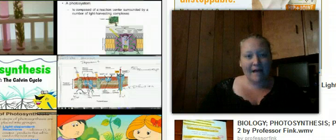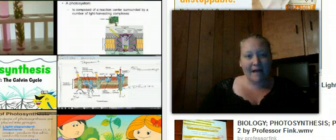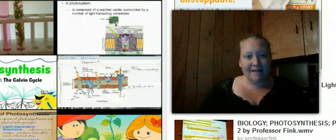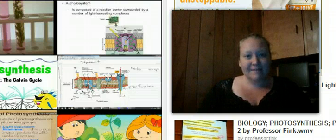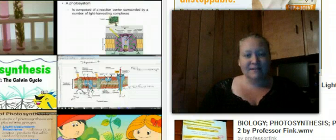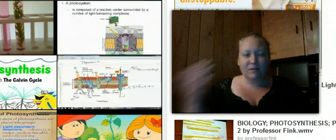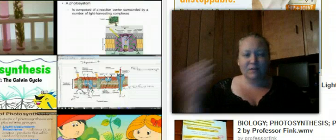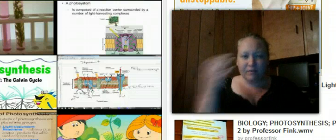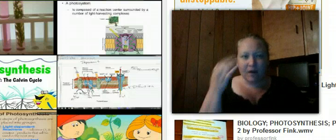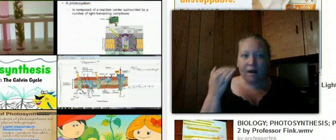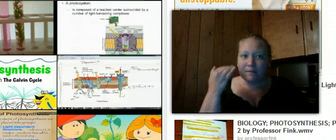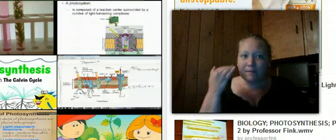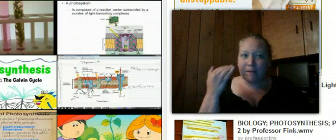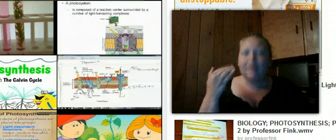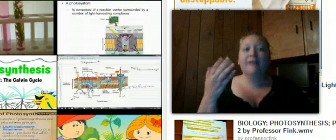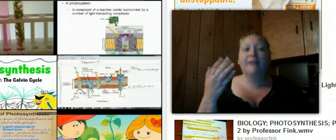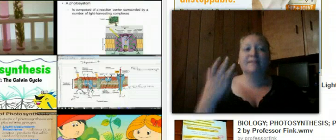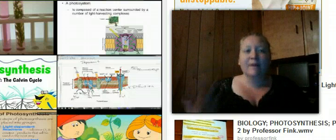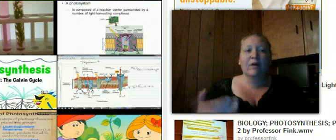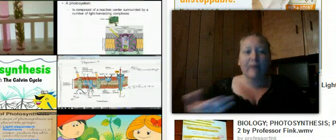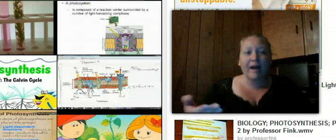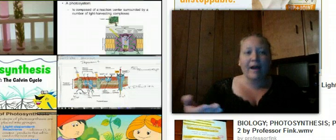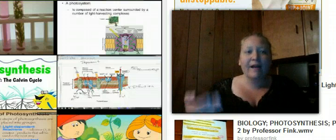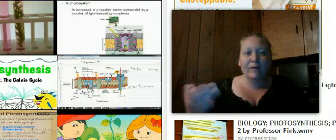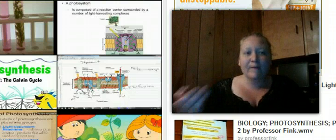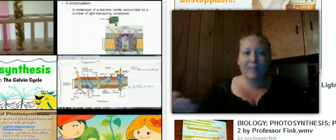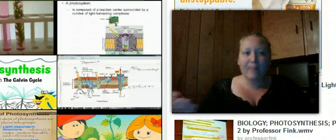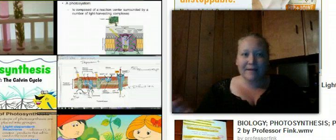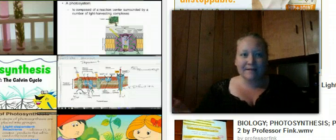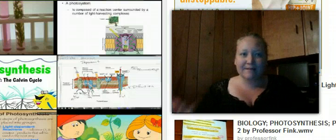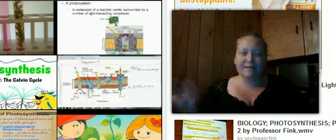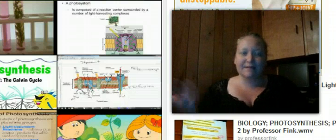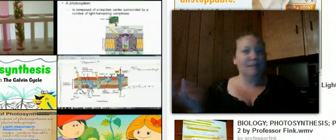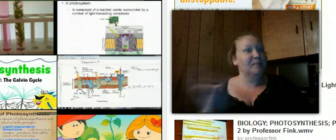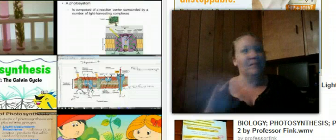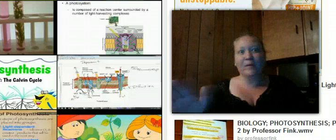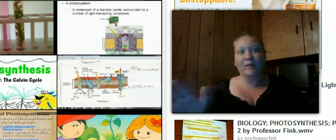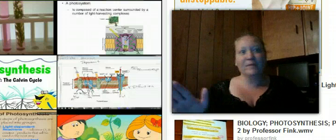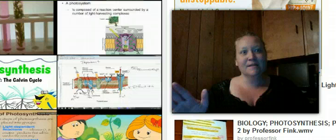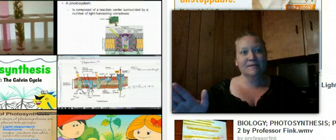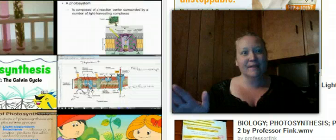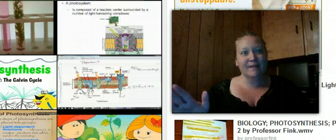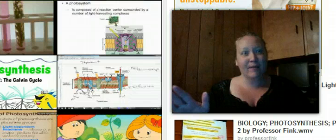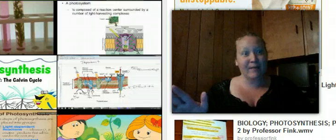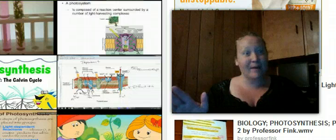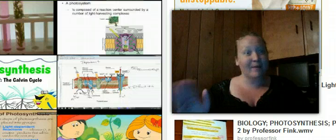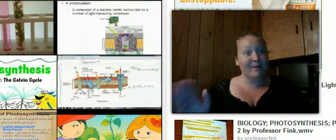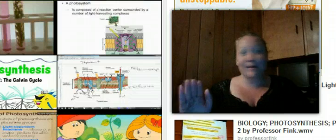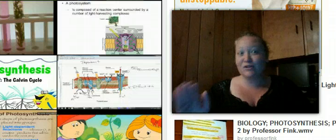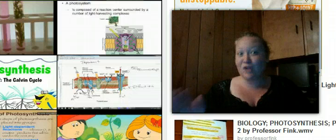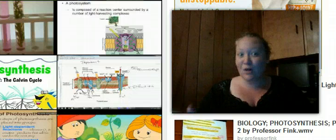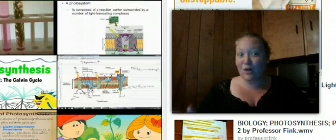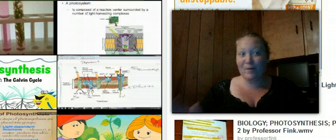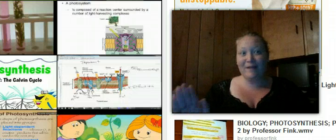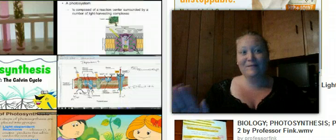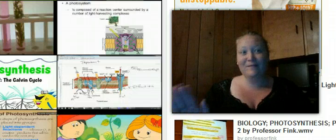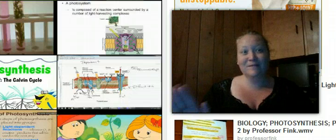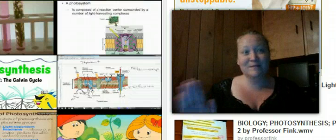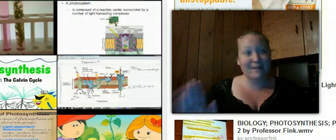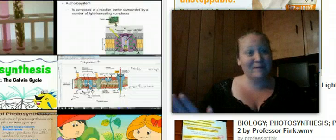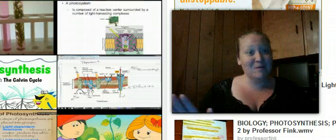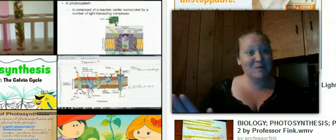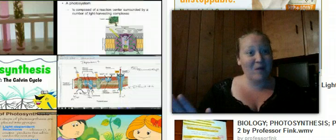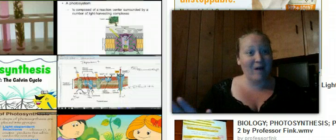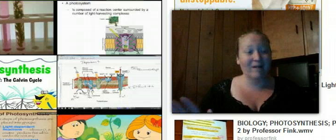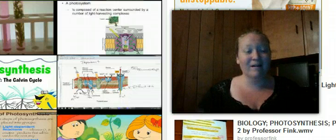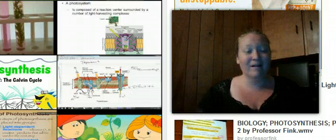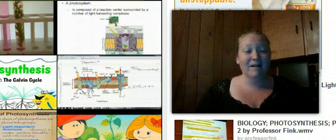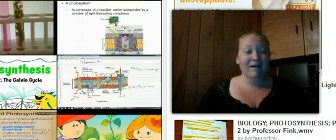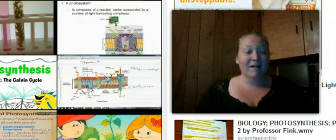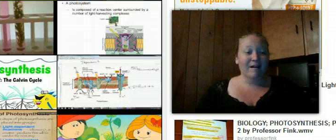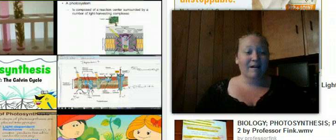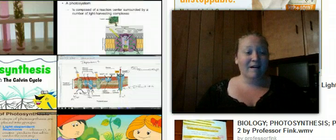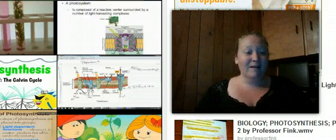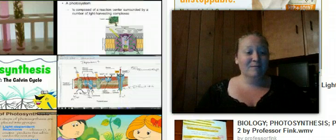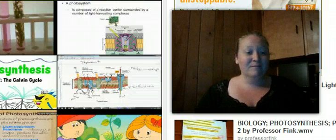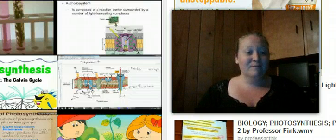in a class. So I thought in my mind, I'm like, okay, I know the basics on it, but boy, when this video came out, I'm like, nope, I was definitely